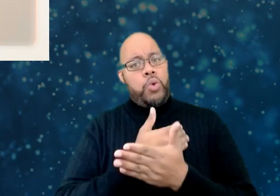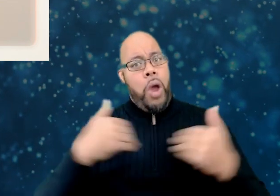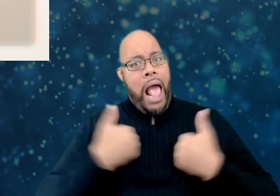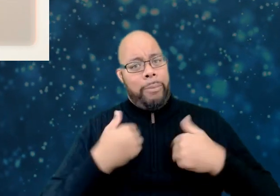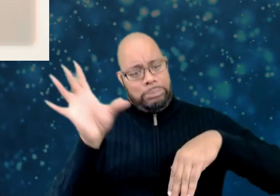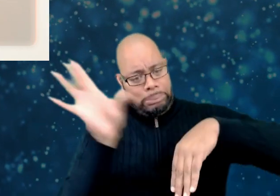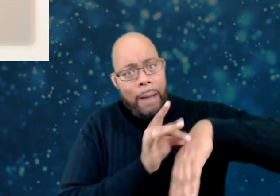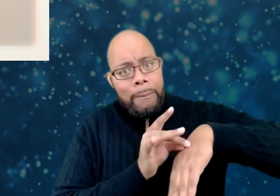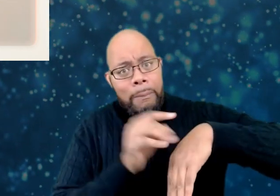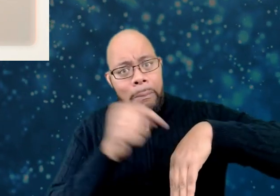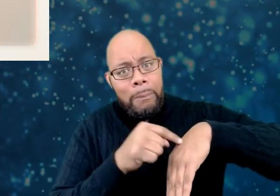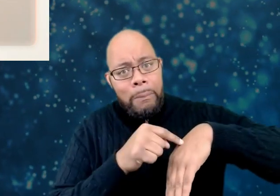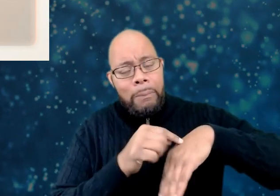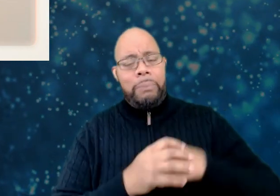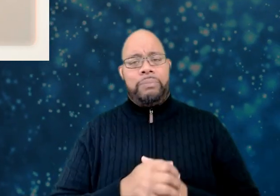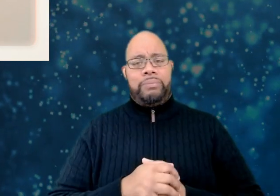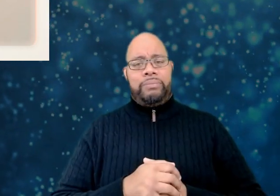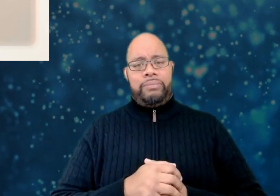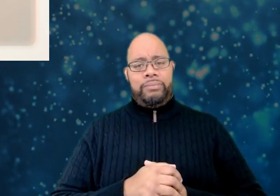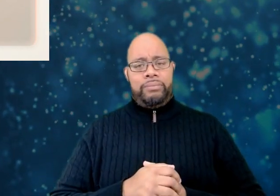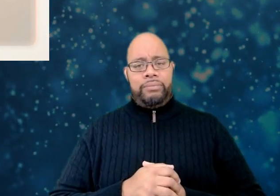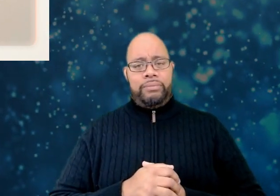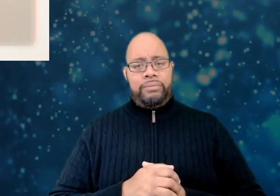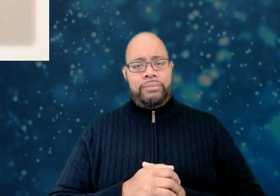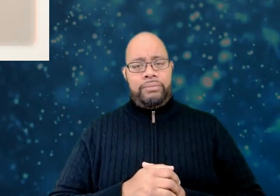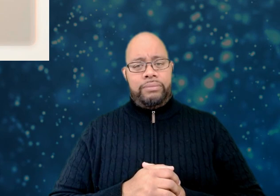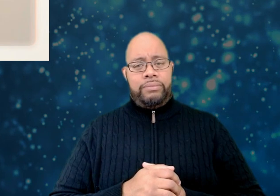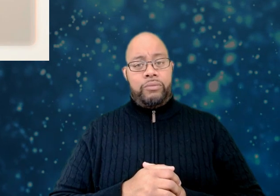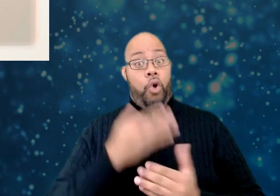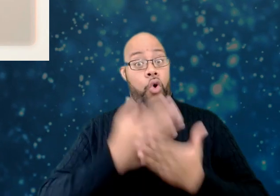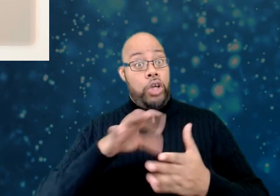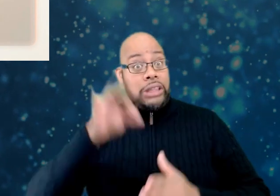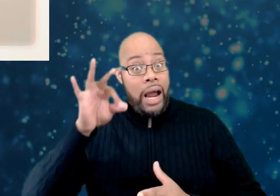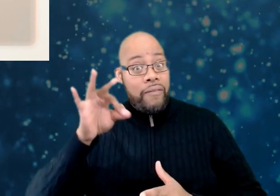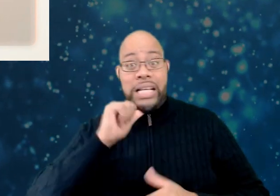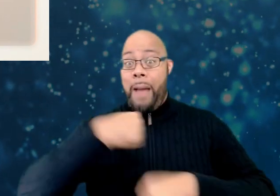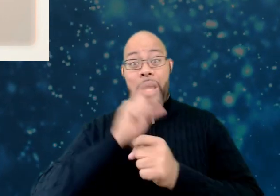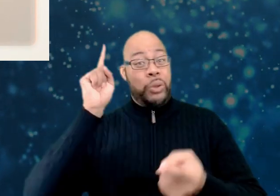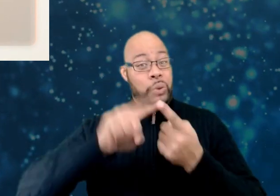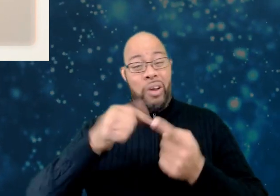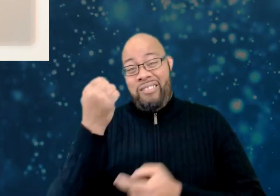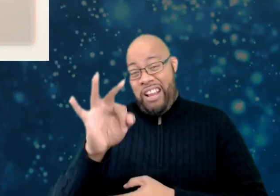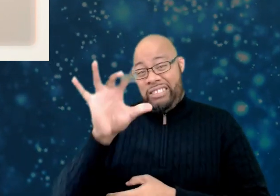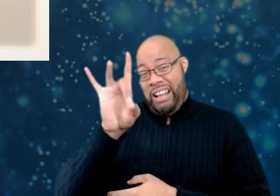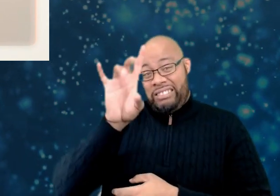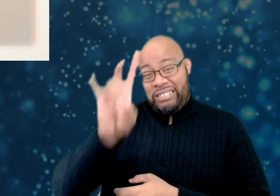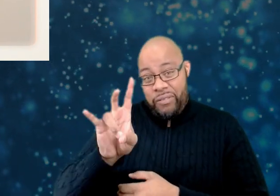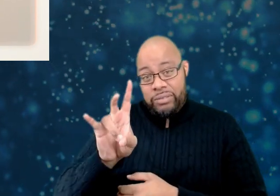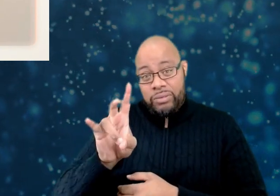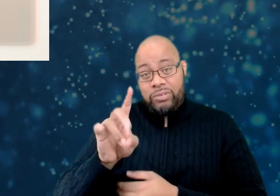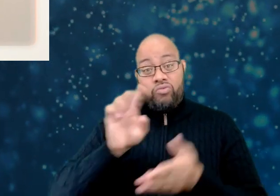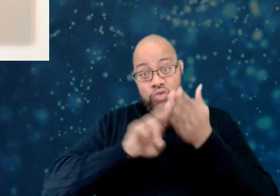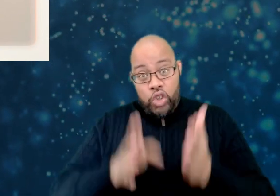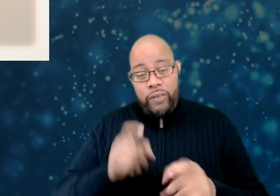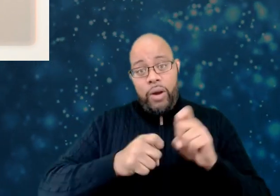find new species of mussels and other mollusks adhered to them. A sound discovery wasn't made until 1987,